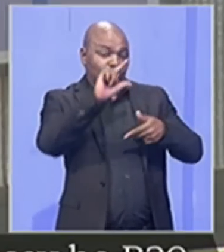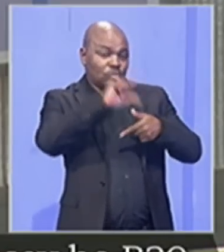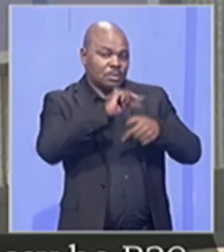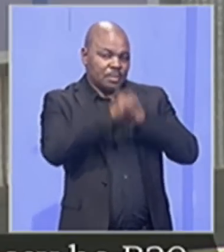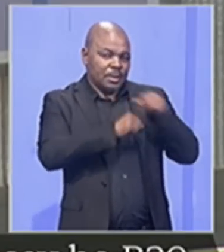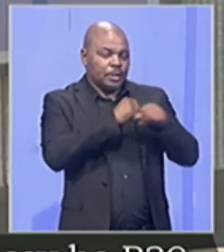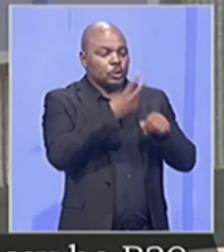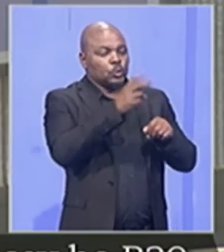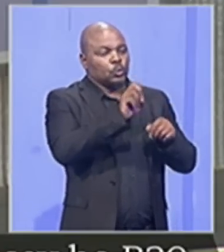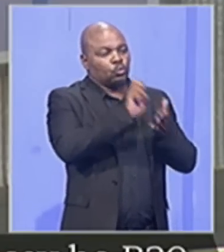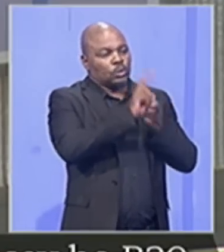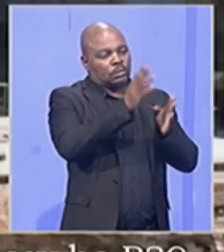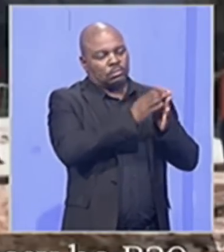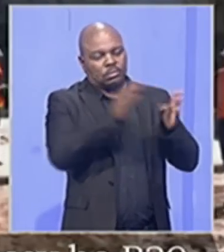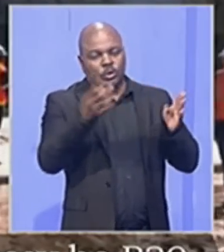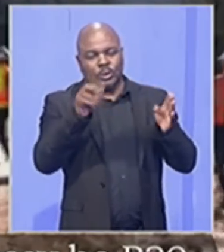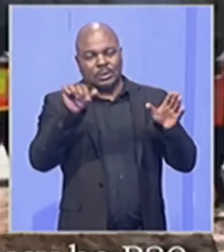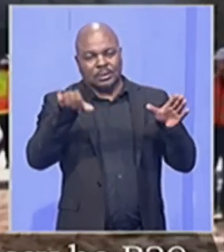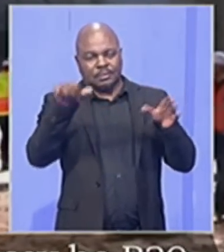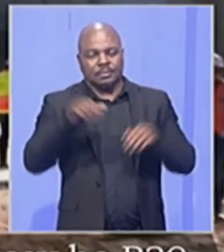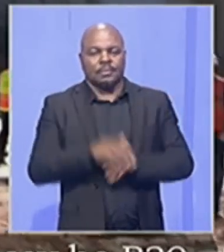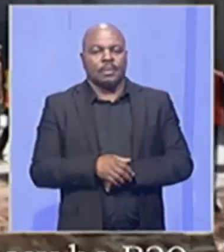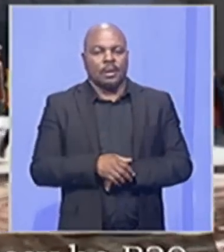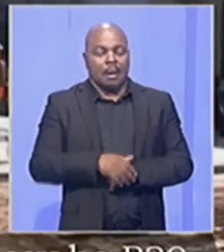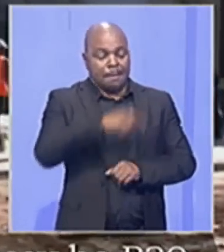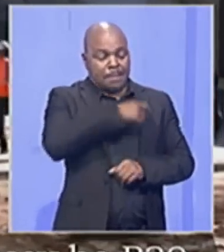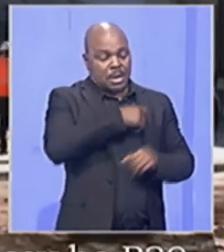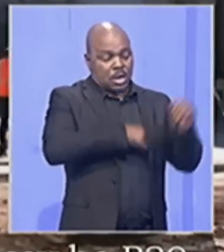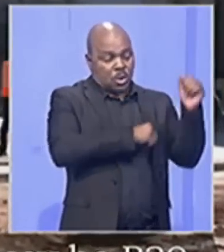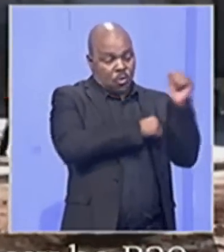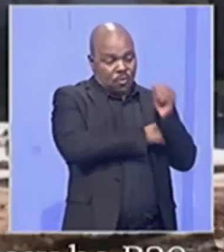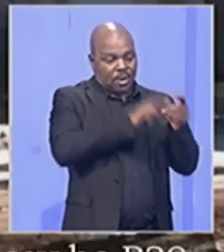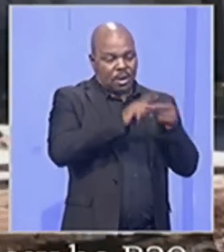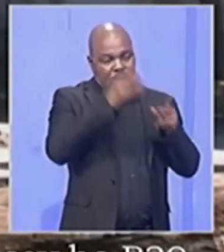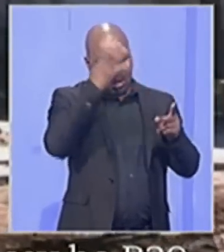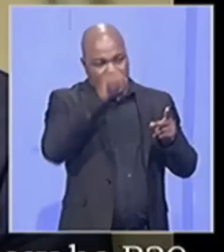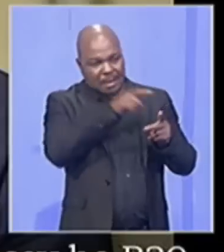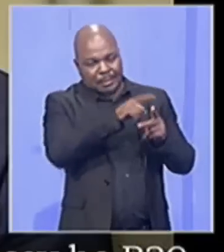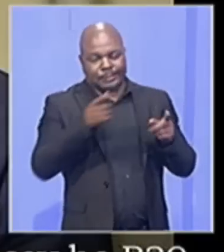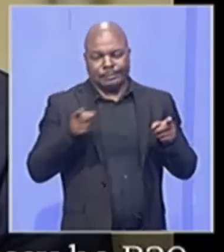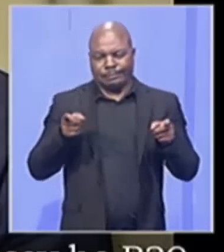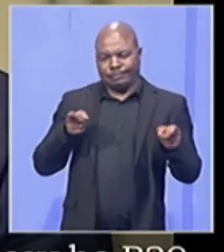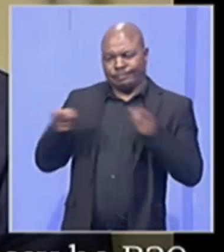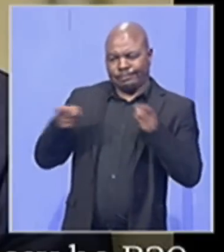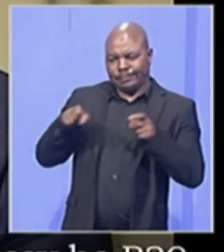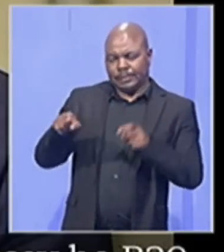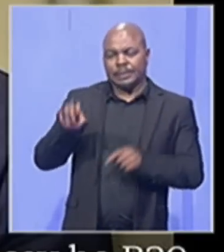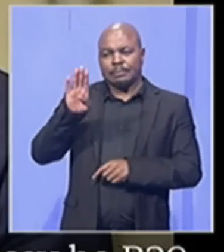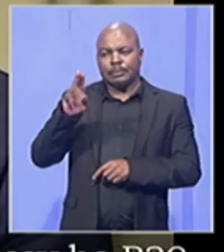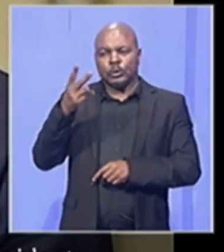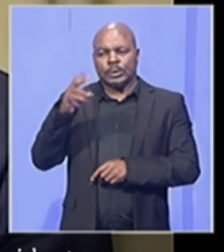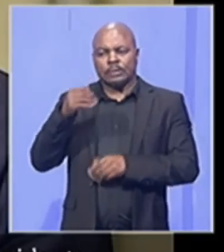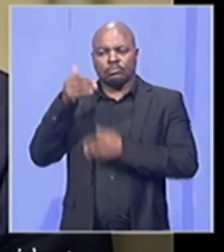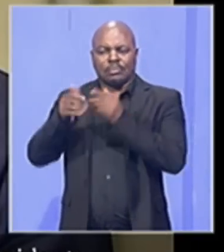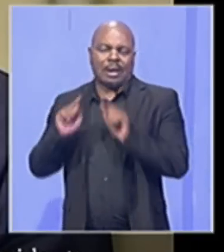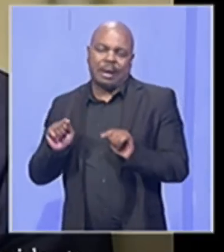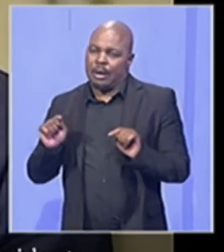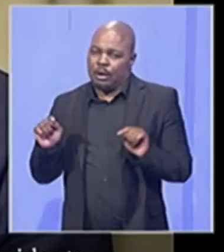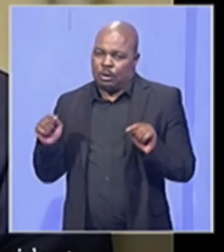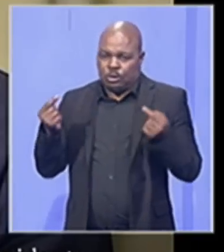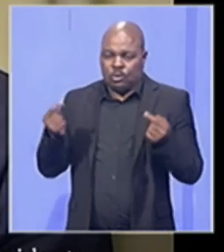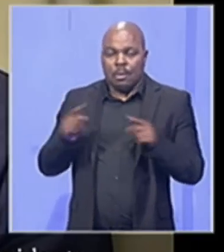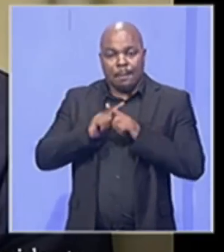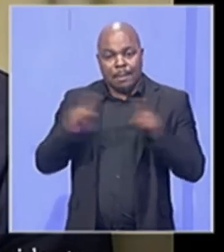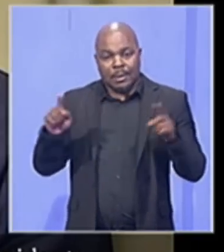ho ya ho 2016. Whilst the presidency or government has no control over the B20 processes, it does not endorse